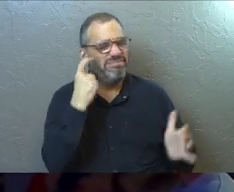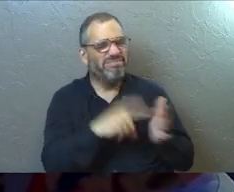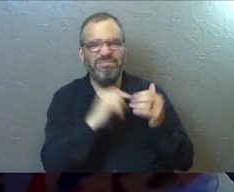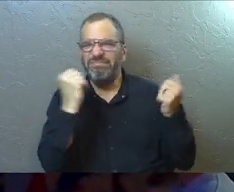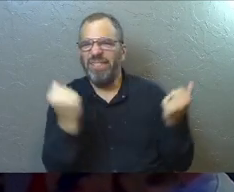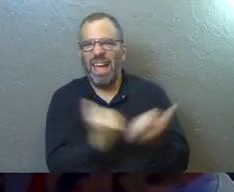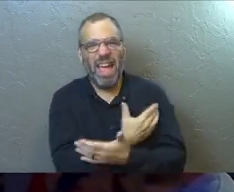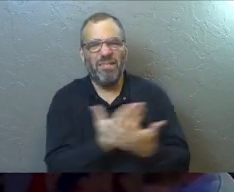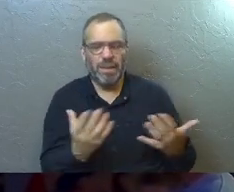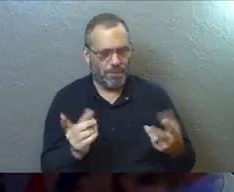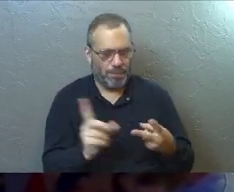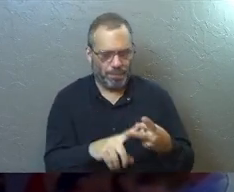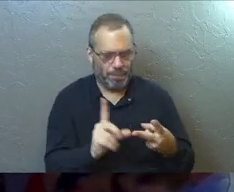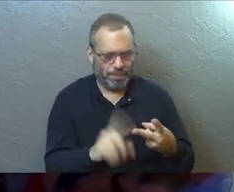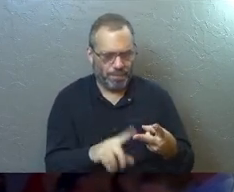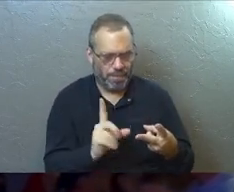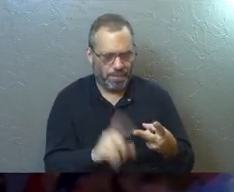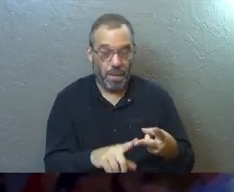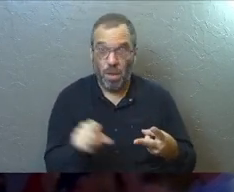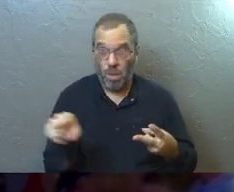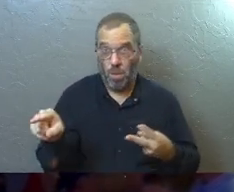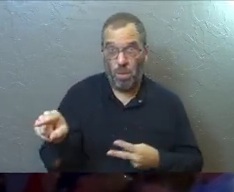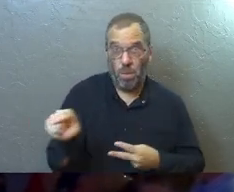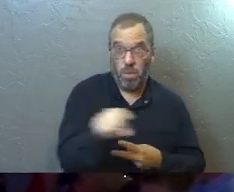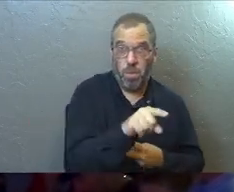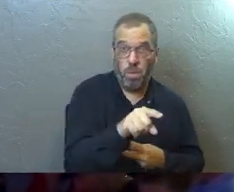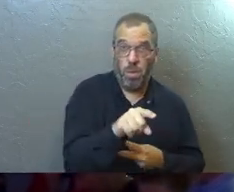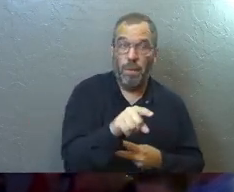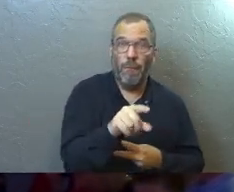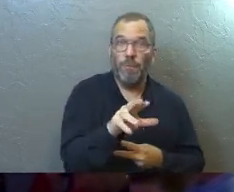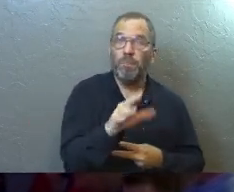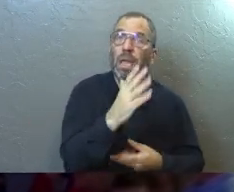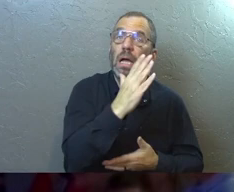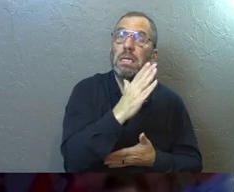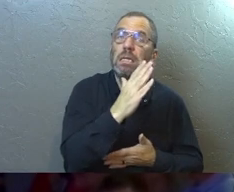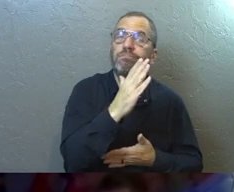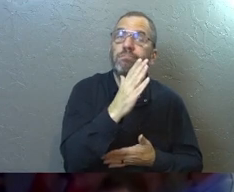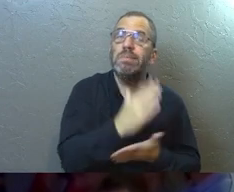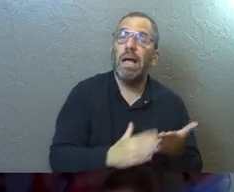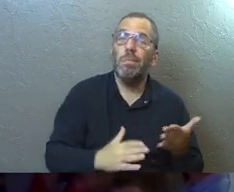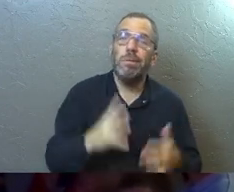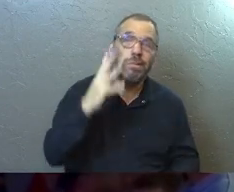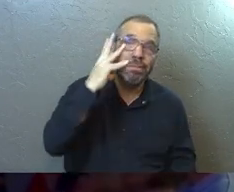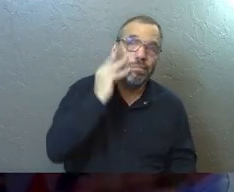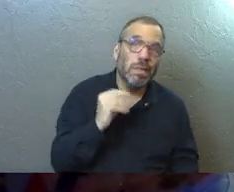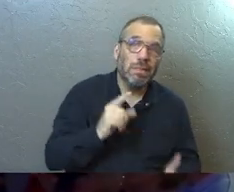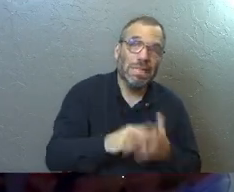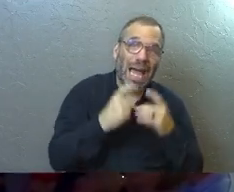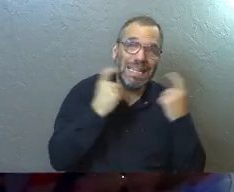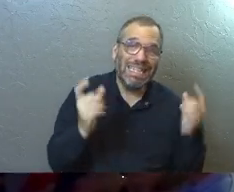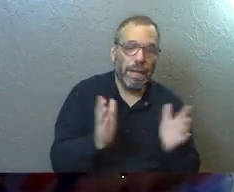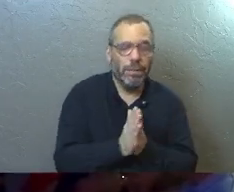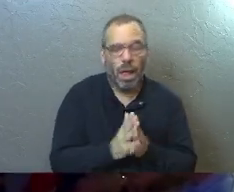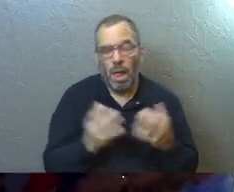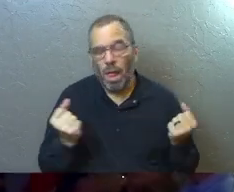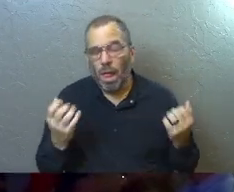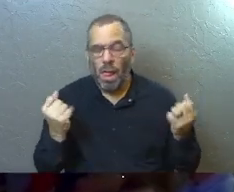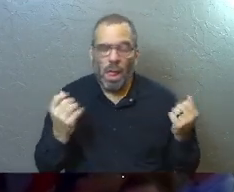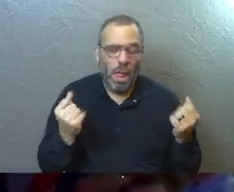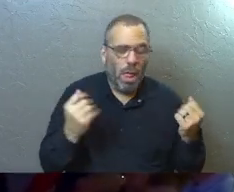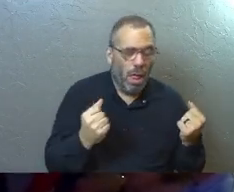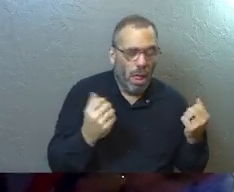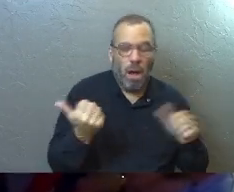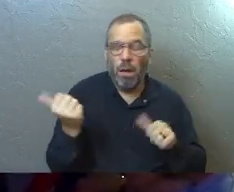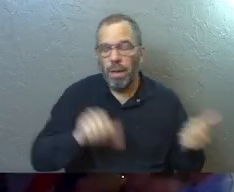that. I also want to speak to some of you because some of you have gone through things like the sinner's prayer before or